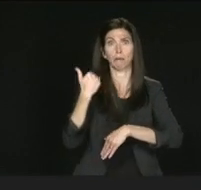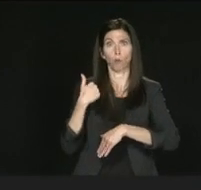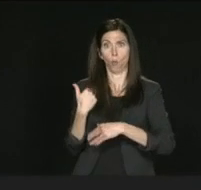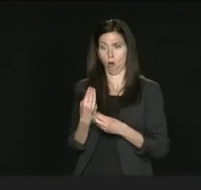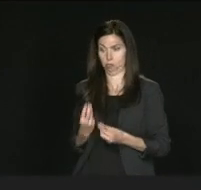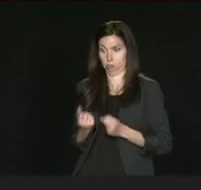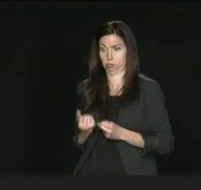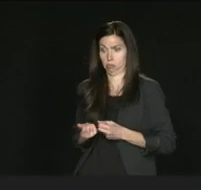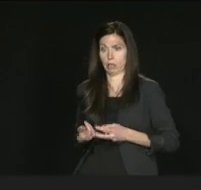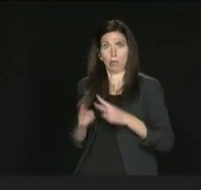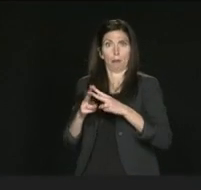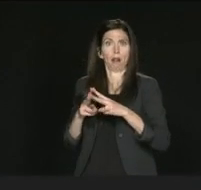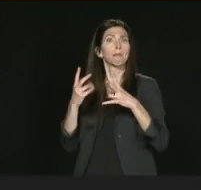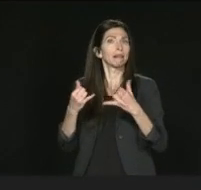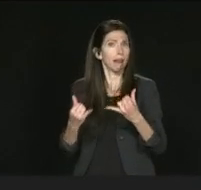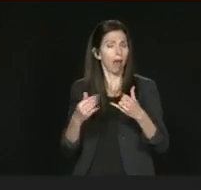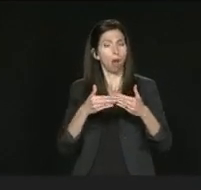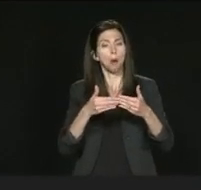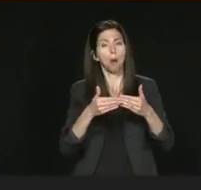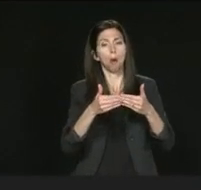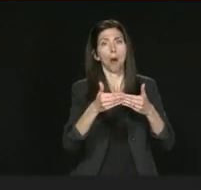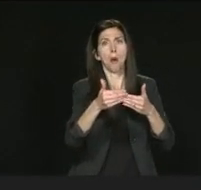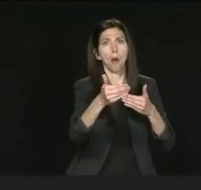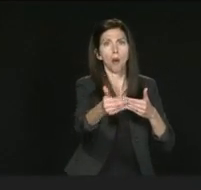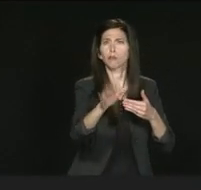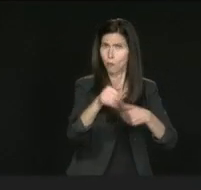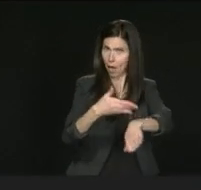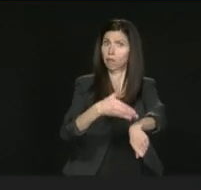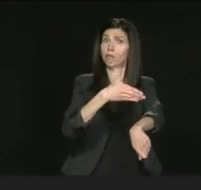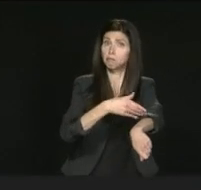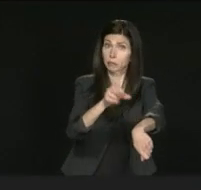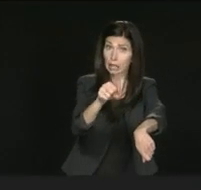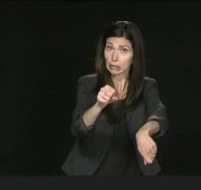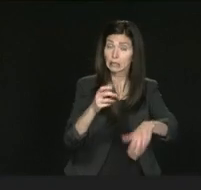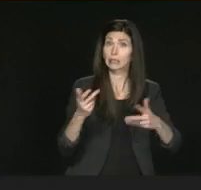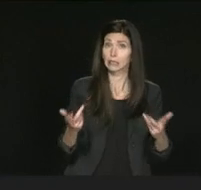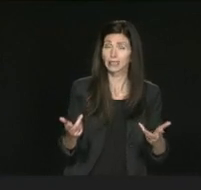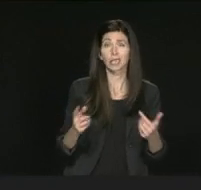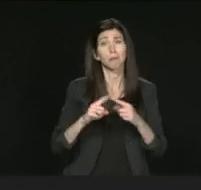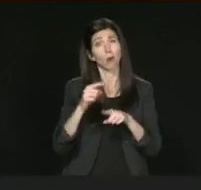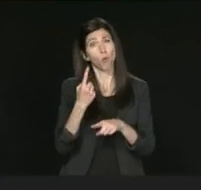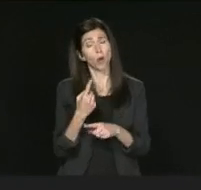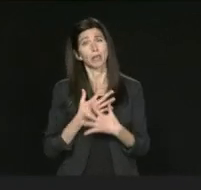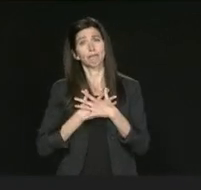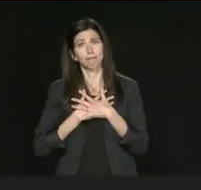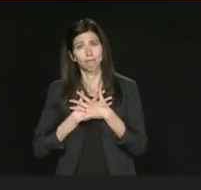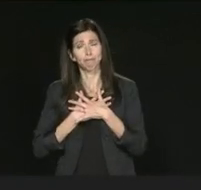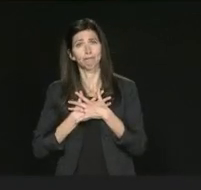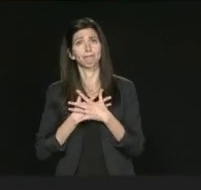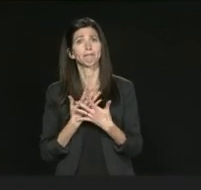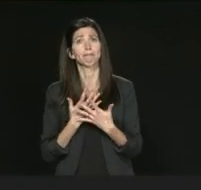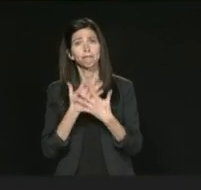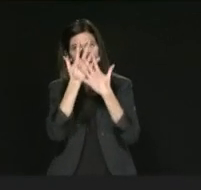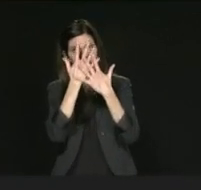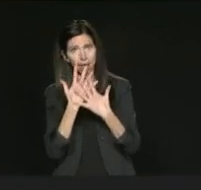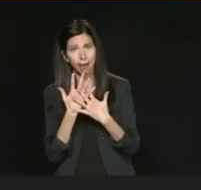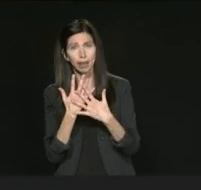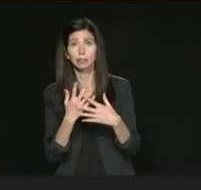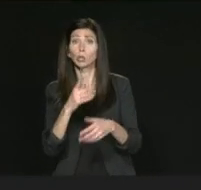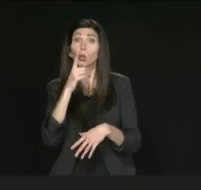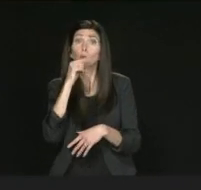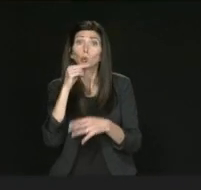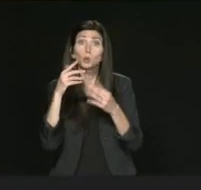and tragically, what's happening right now is that those who have been infected, of course, coming to the end of the clinical